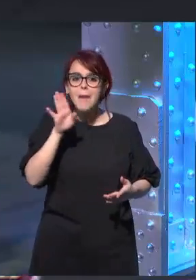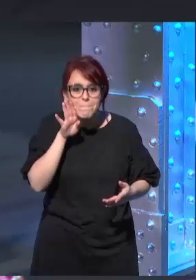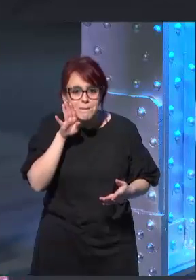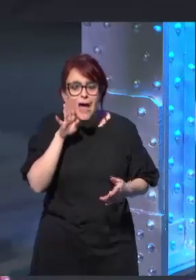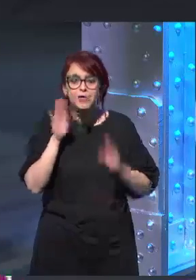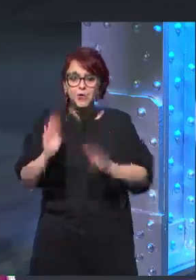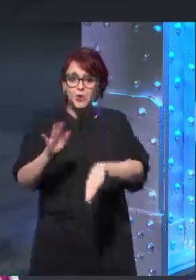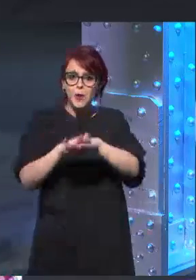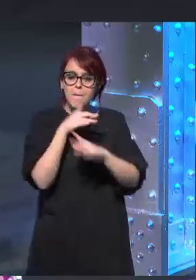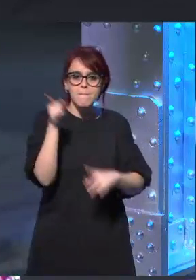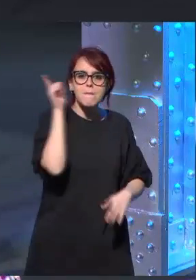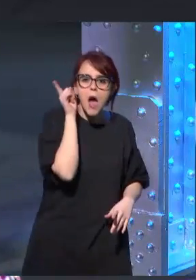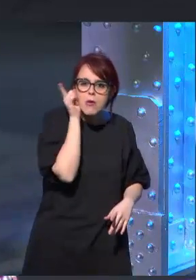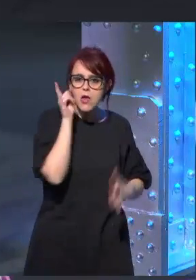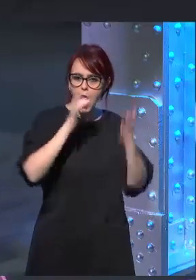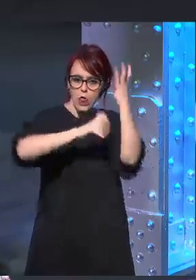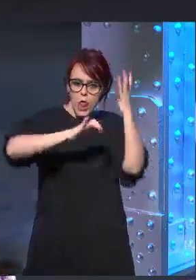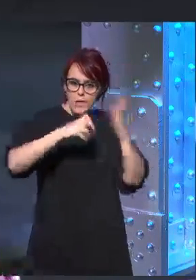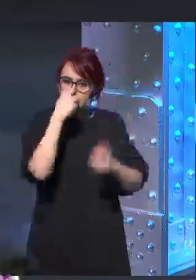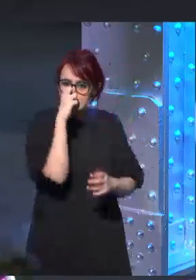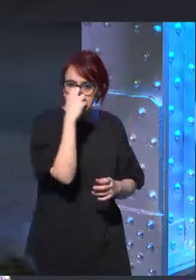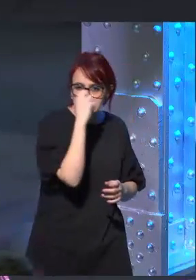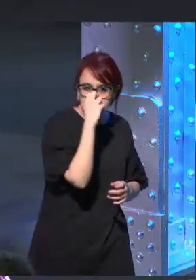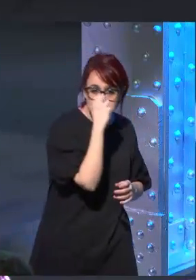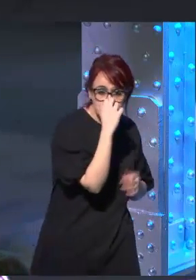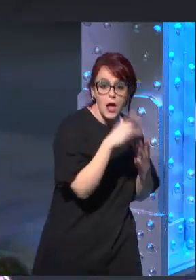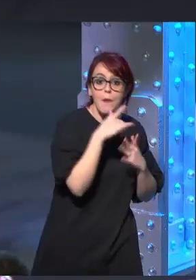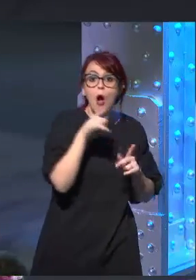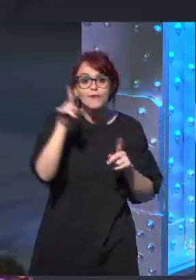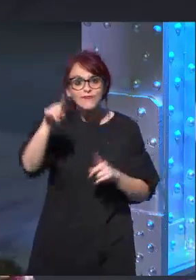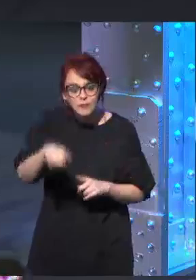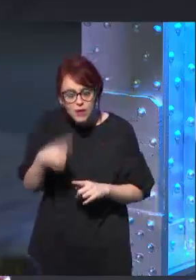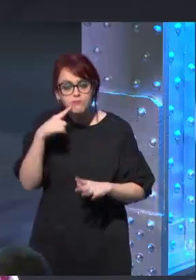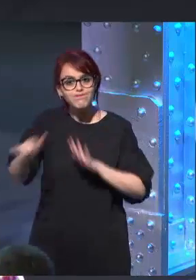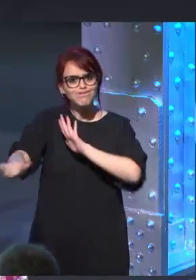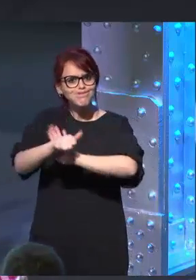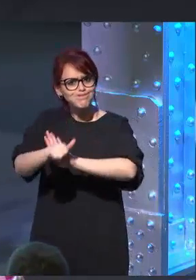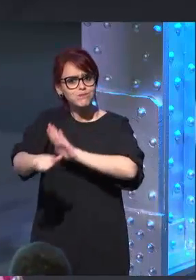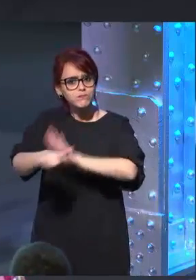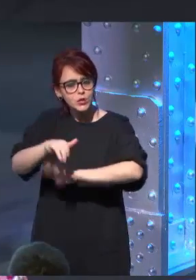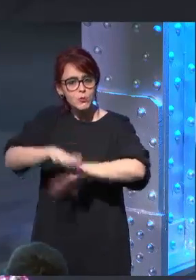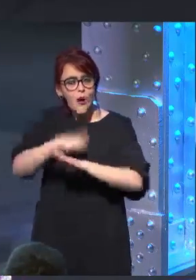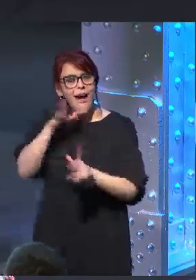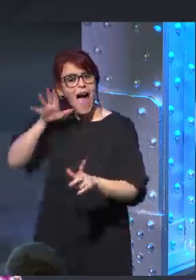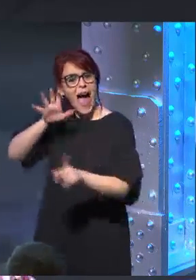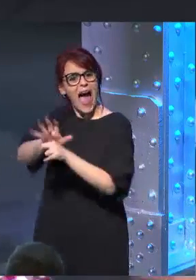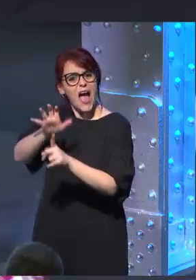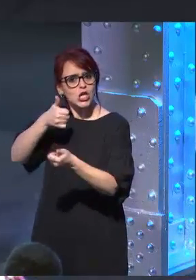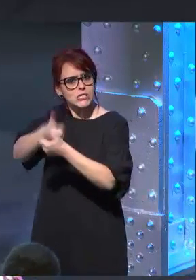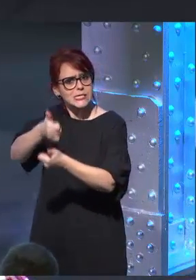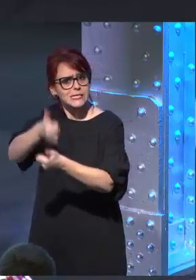her daughter, she invaded her privacy, her smartphone, her PC to know what was going on. And she was being